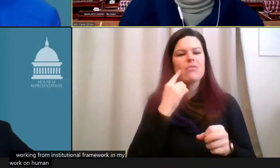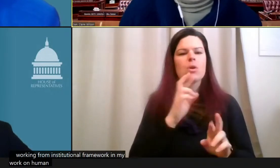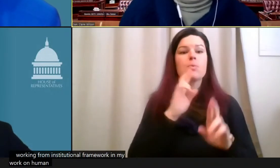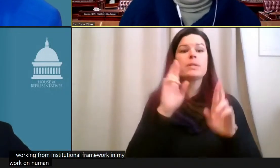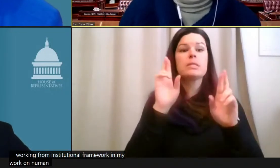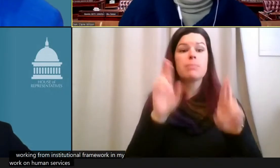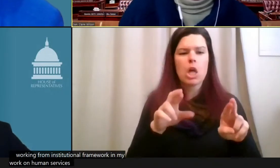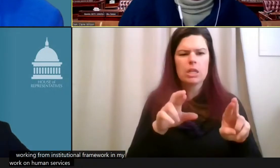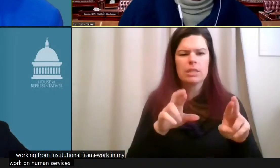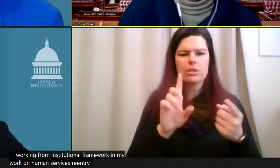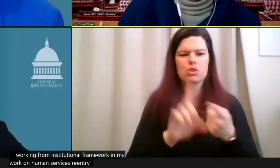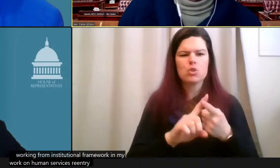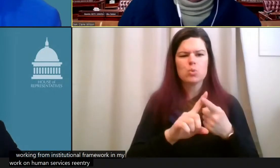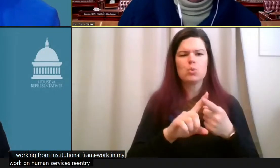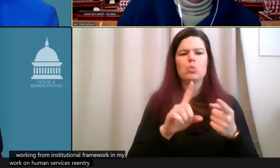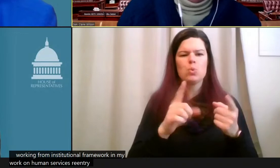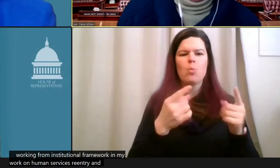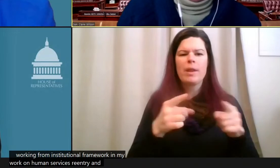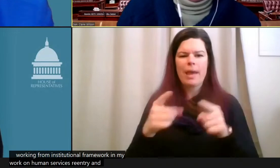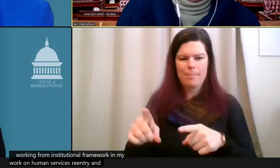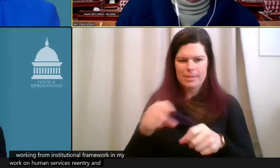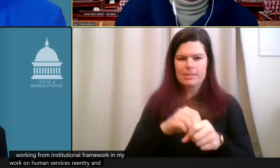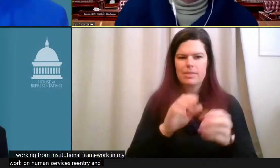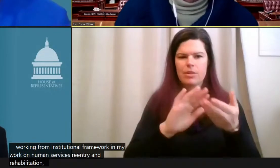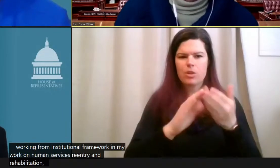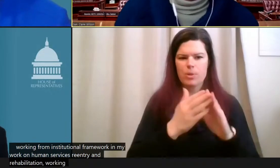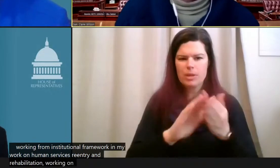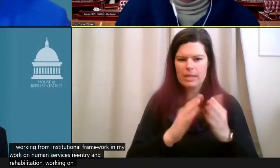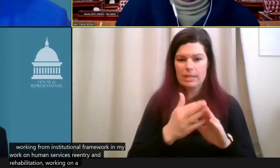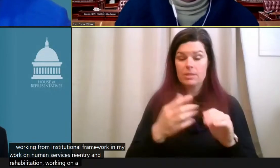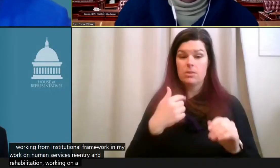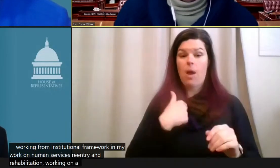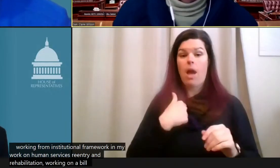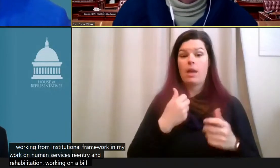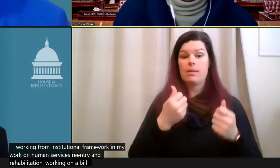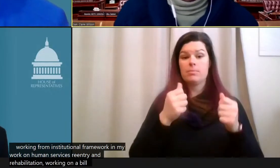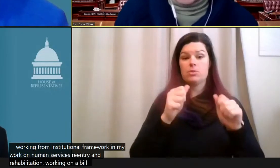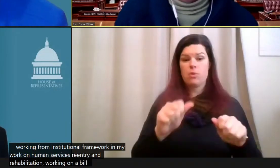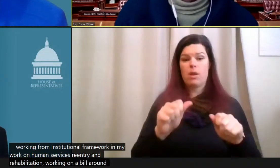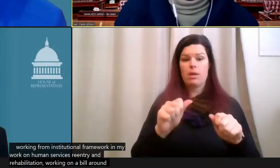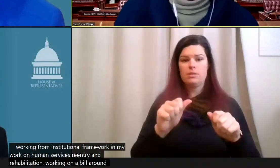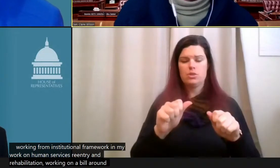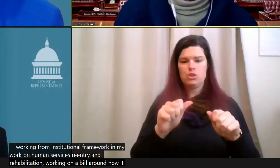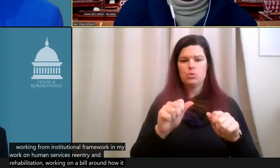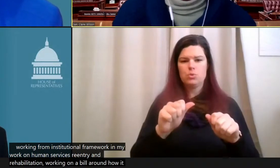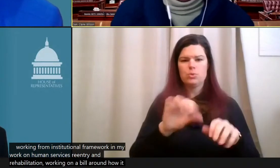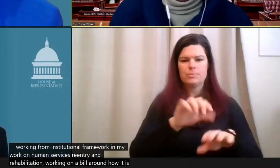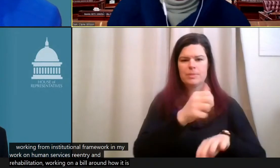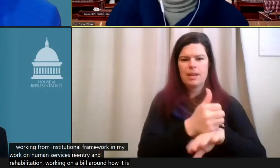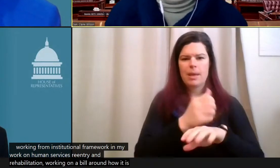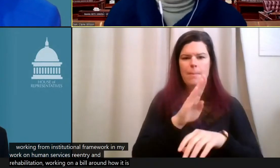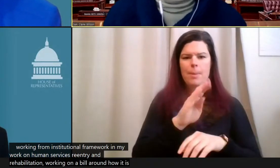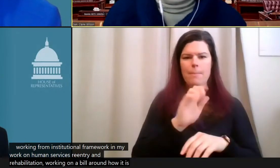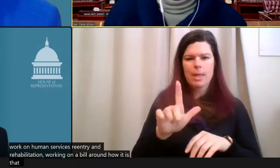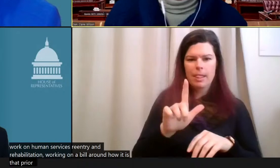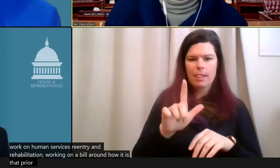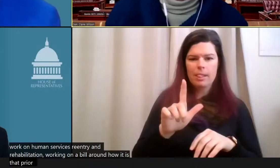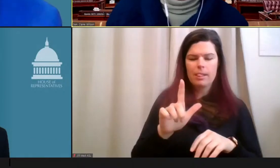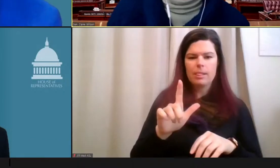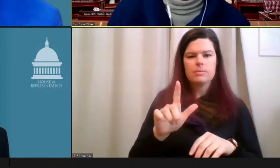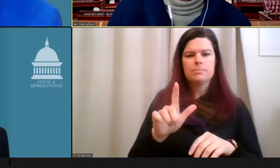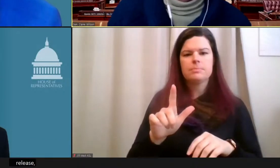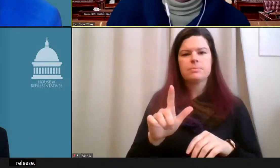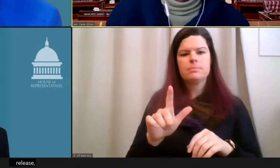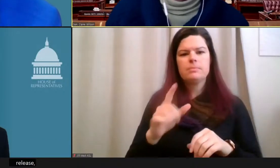and rehabilitation, working on a bill around how it is that prior to release, especially when